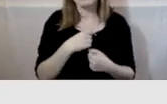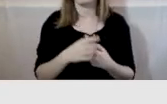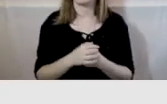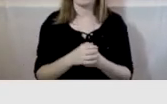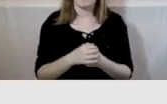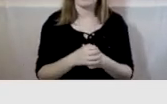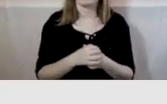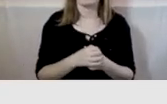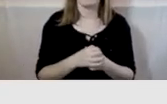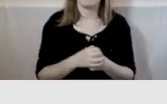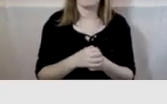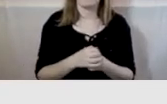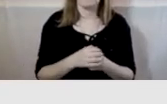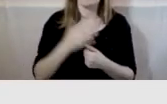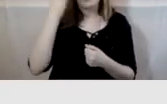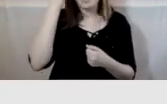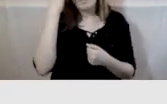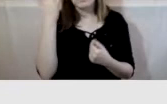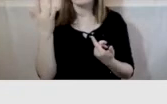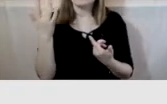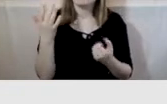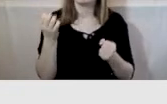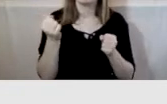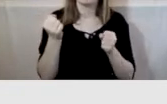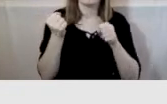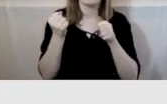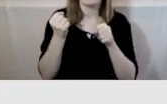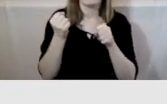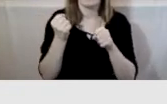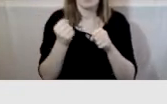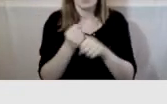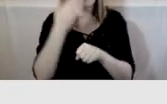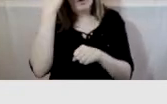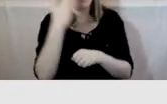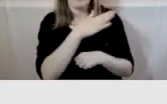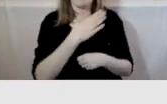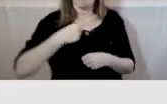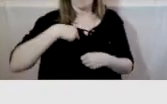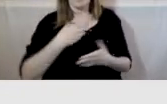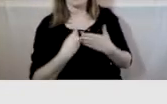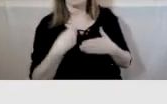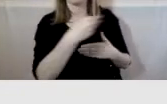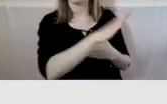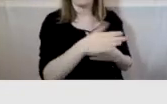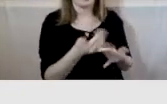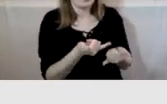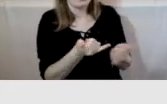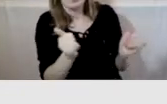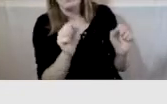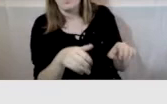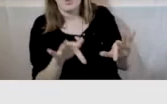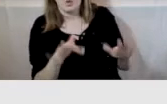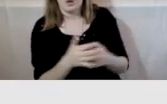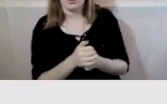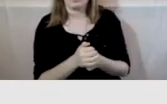what paths we could offer our students. Now we do have some diversities, but we would like to have